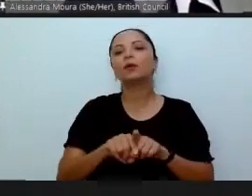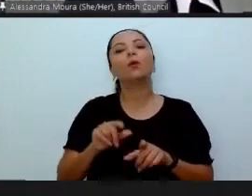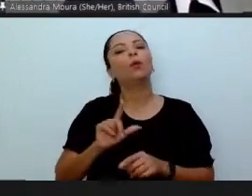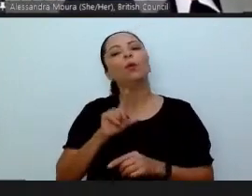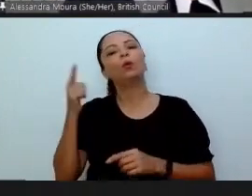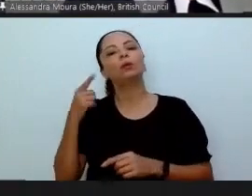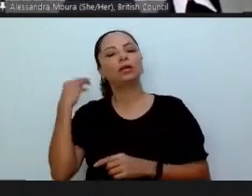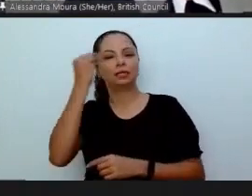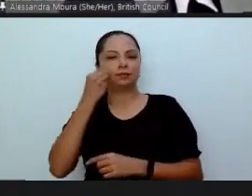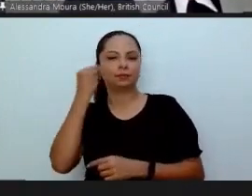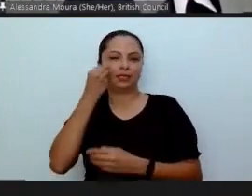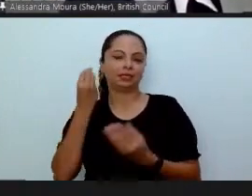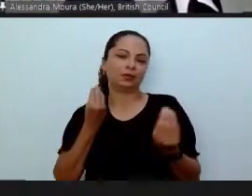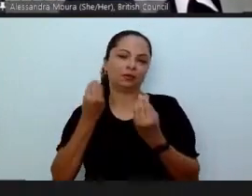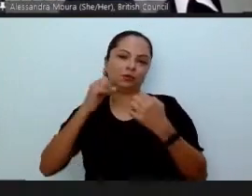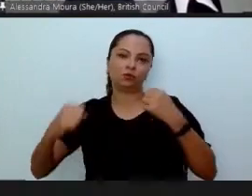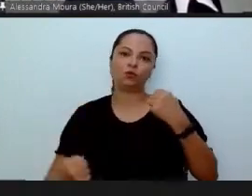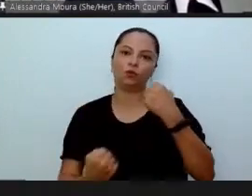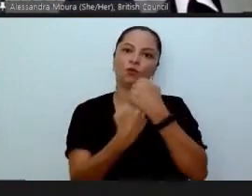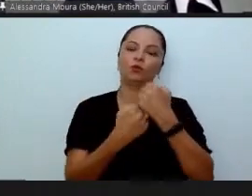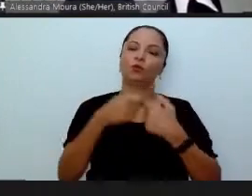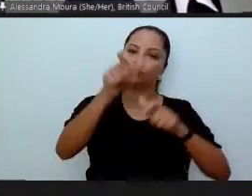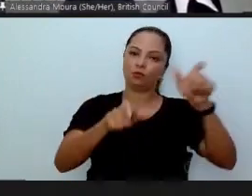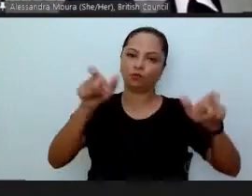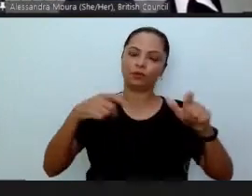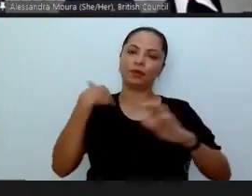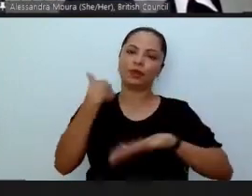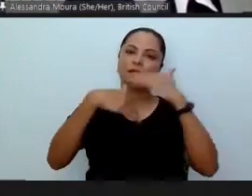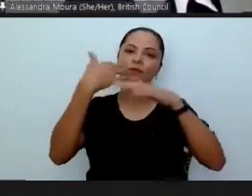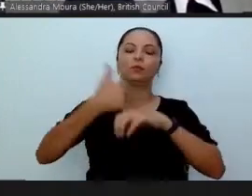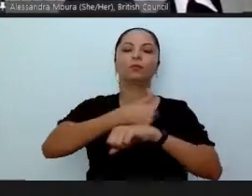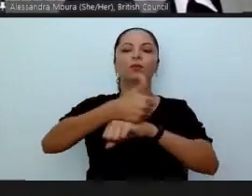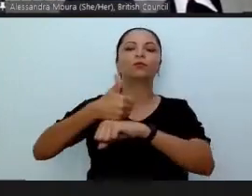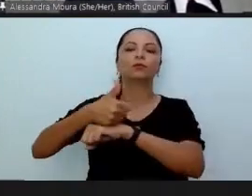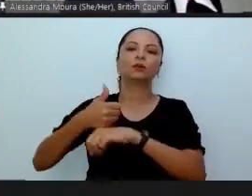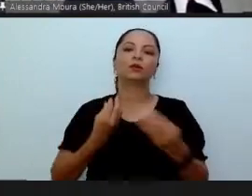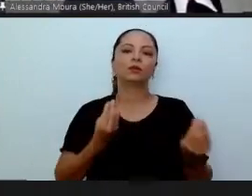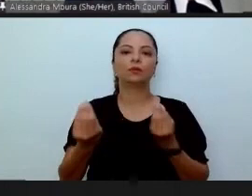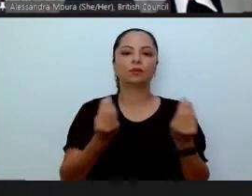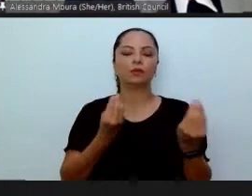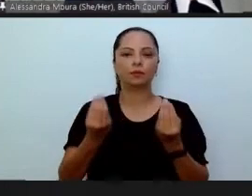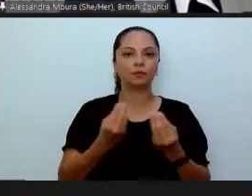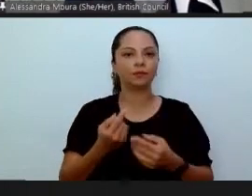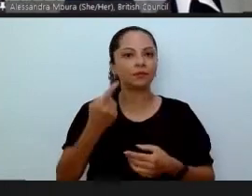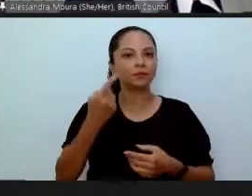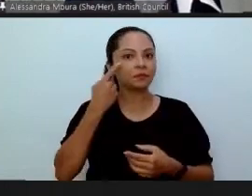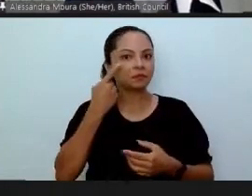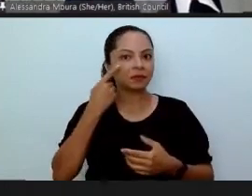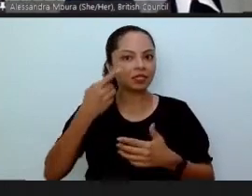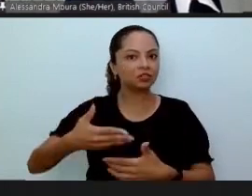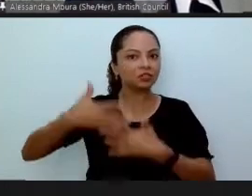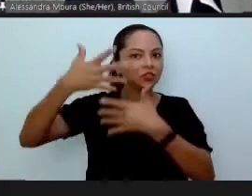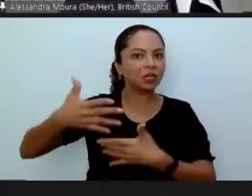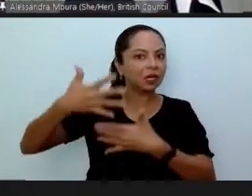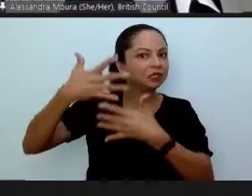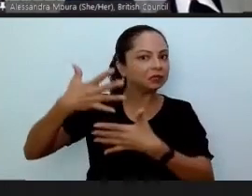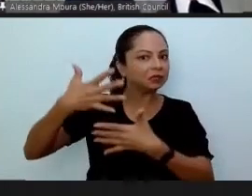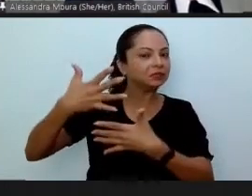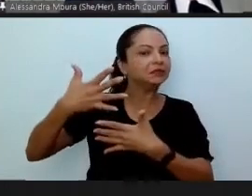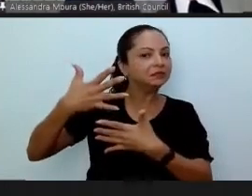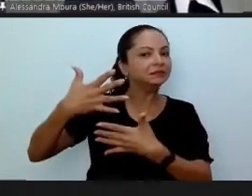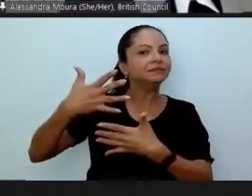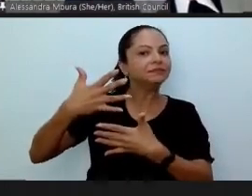want everybody to put something in the chat, then we'll definitely pick up on some of those comments and discuss